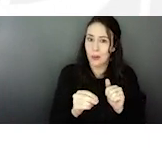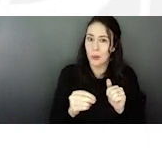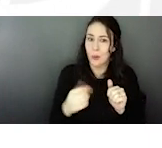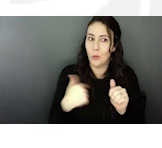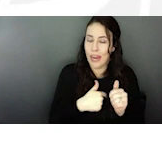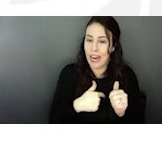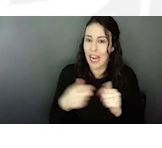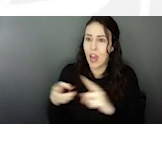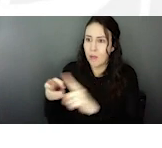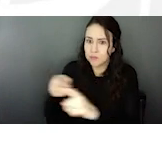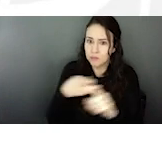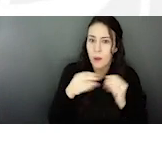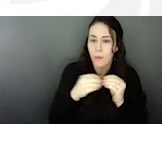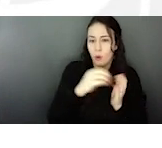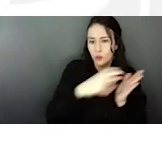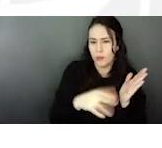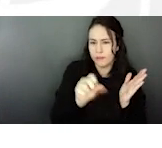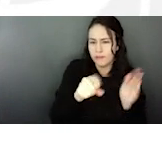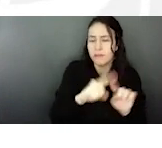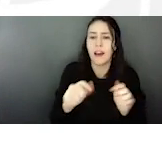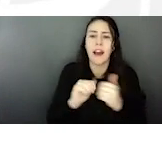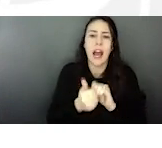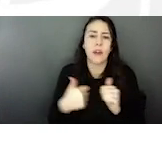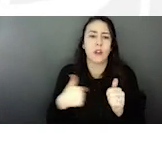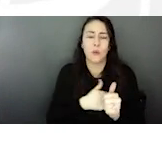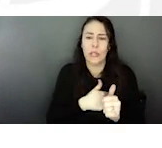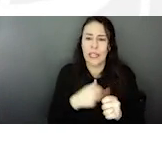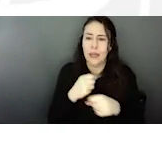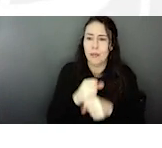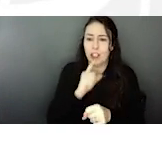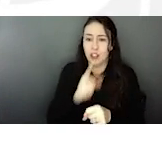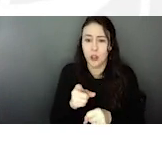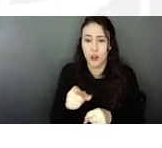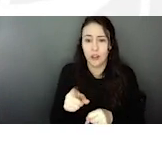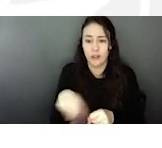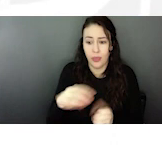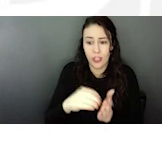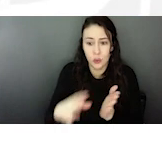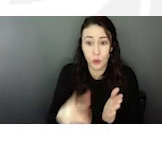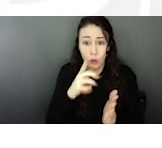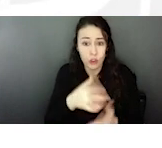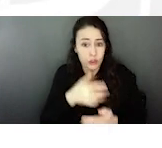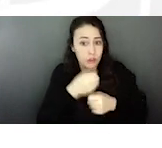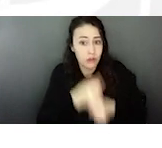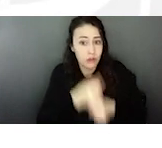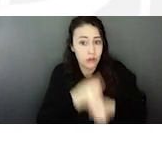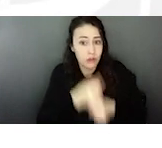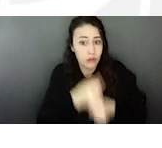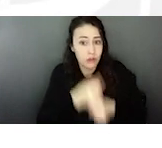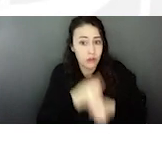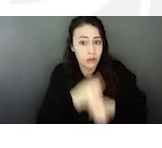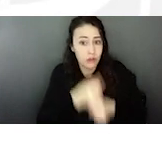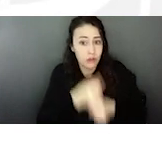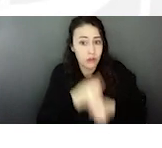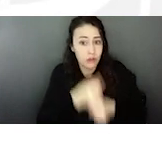but how do we ensure that the students who entrust us with their future, right? That's so important for us always to remember.